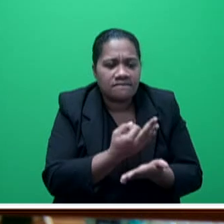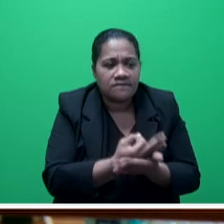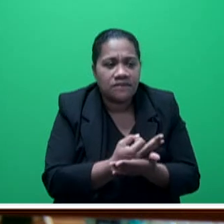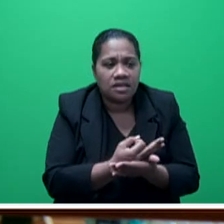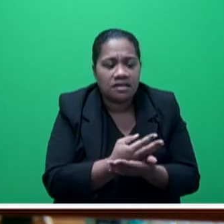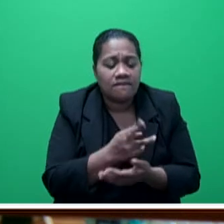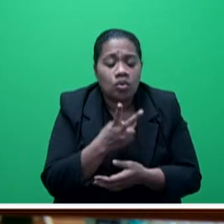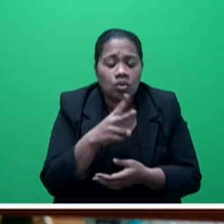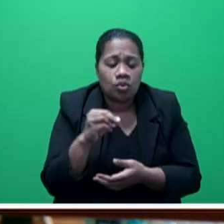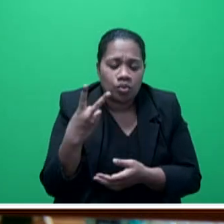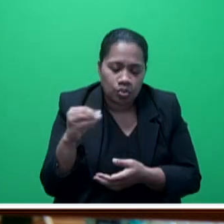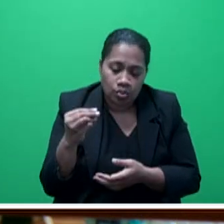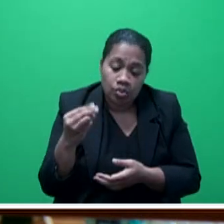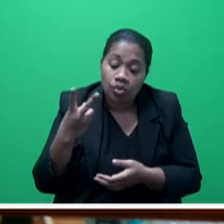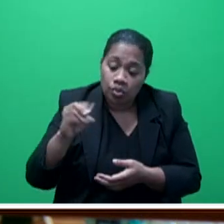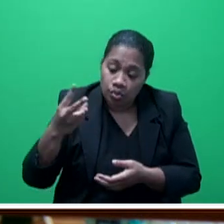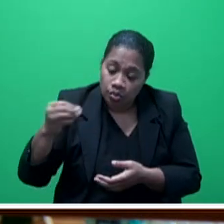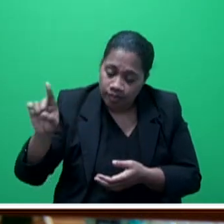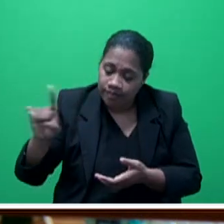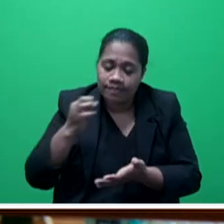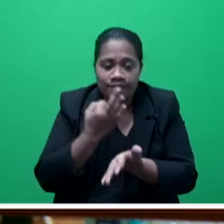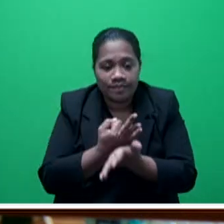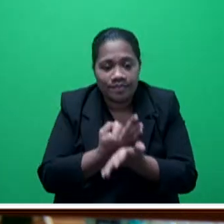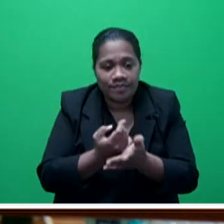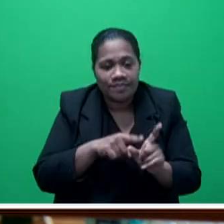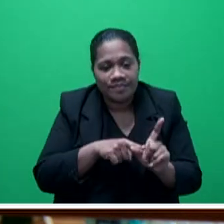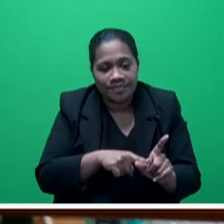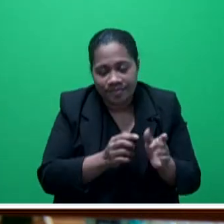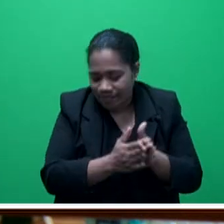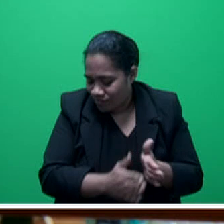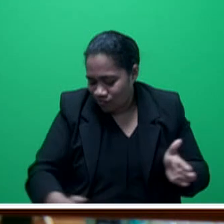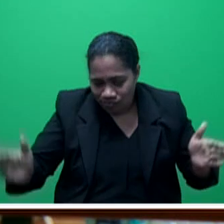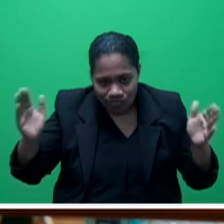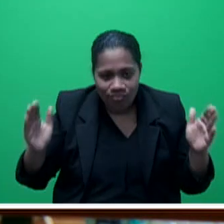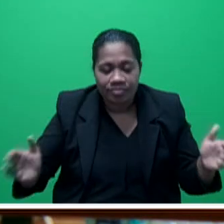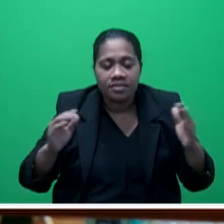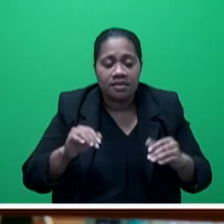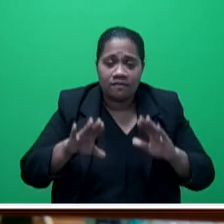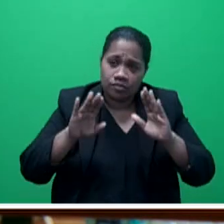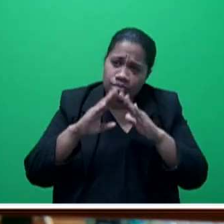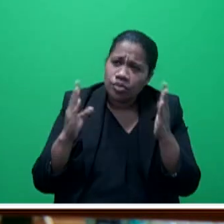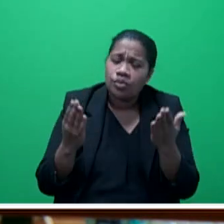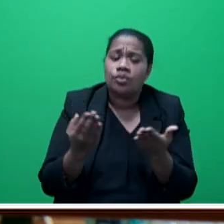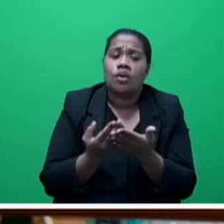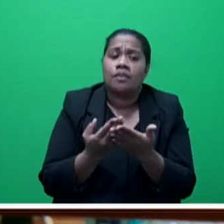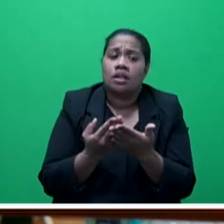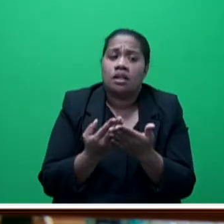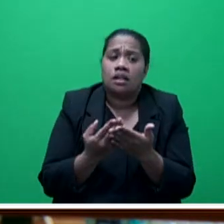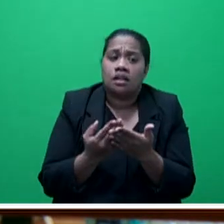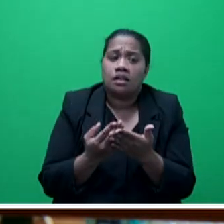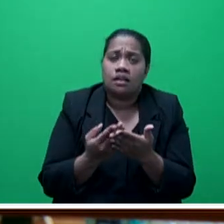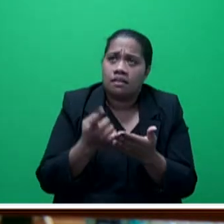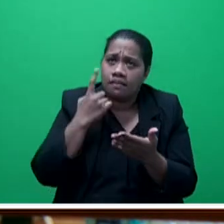for 2020-2021 financial year. As global air freight charges have increased, good